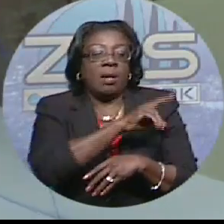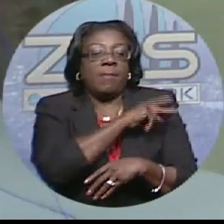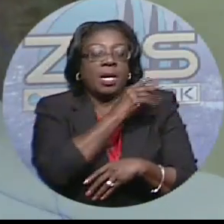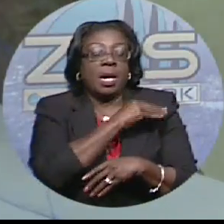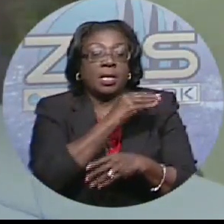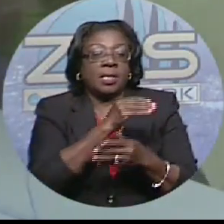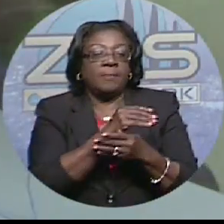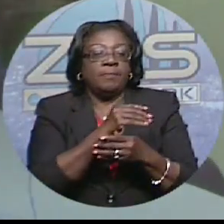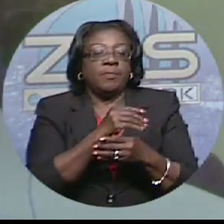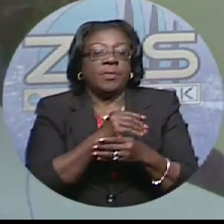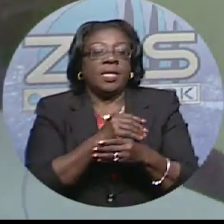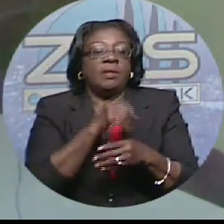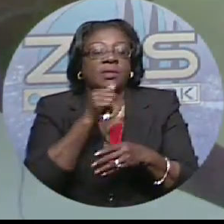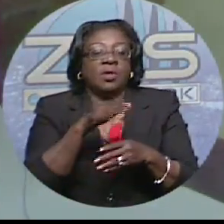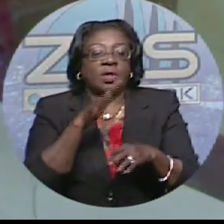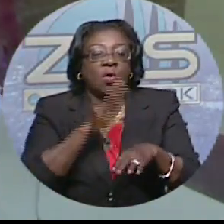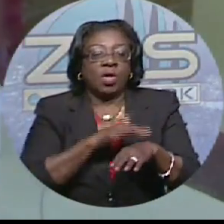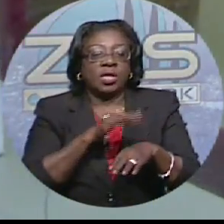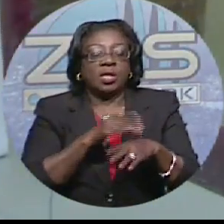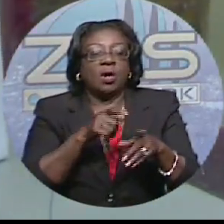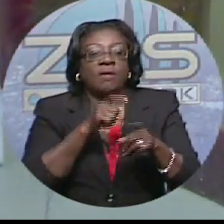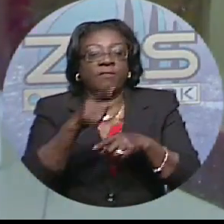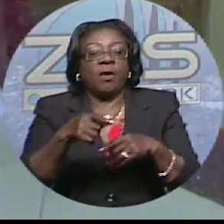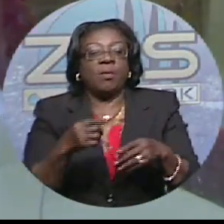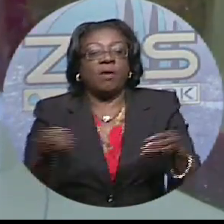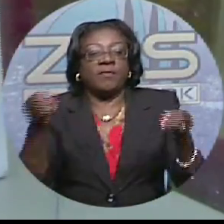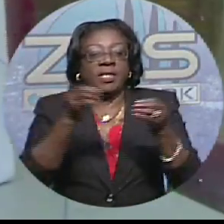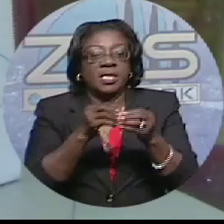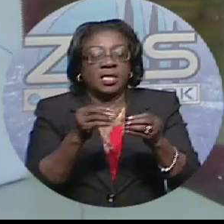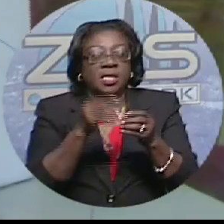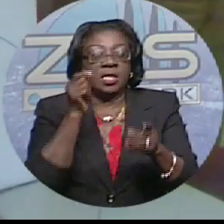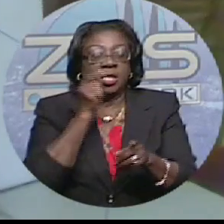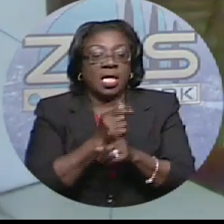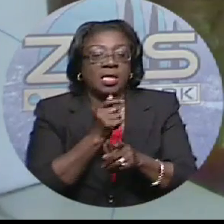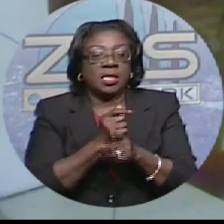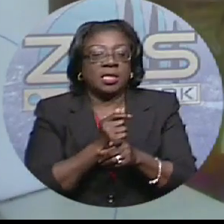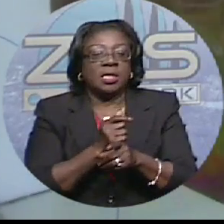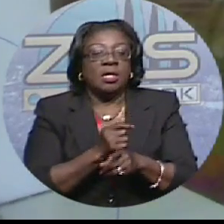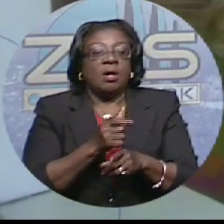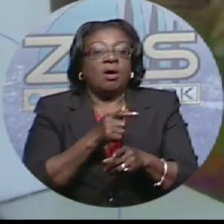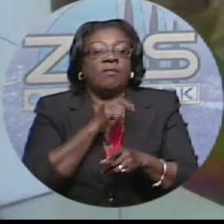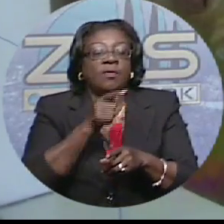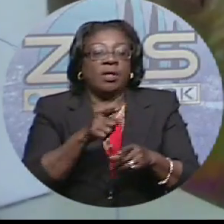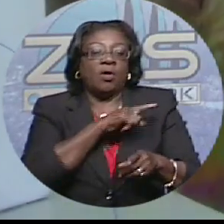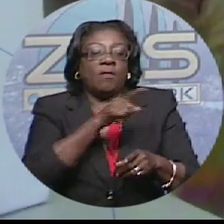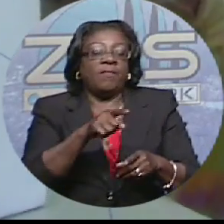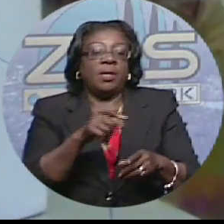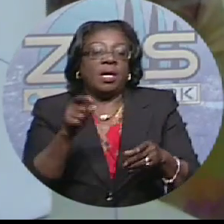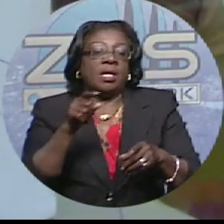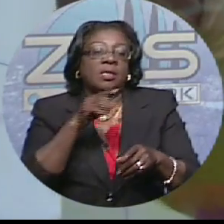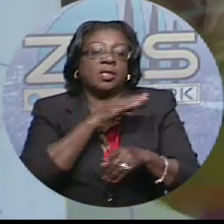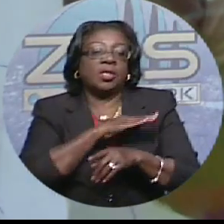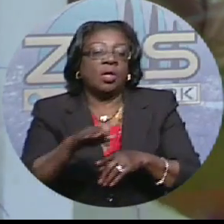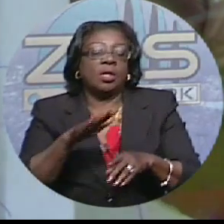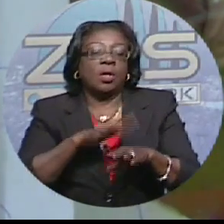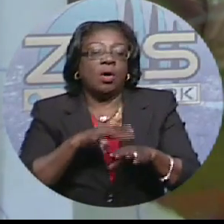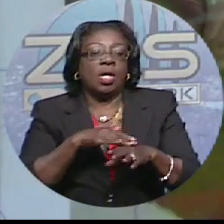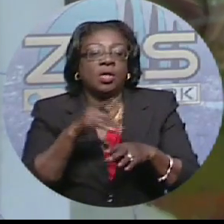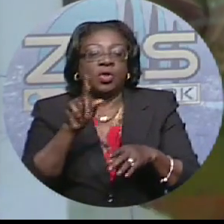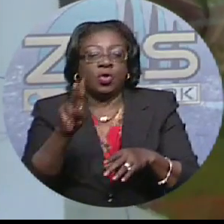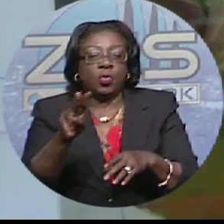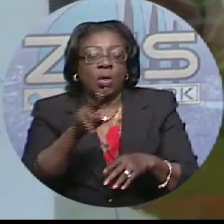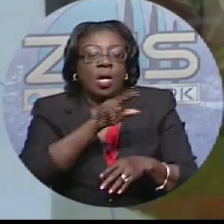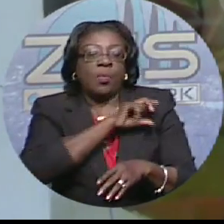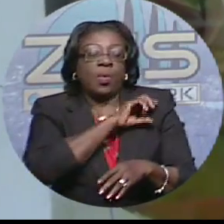was not cautioned or informed of the additional charges of unlawful assault of 2 police officers. McCartney also